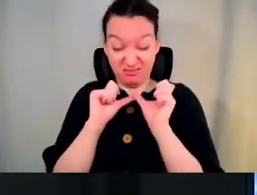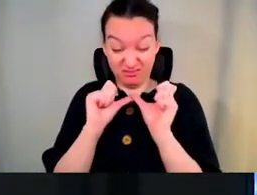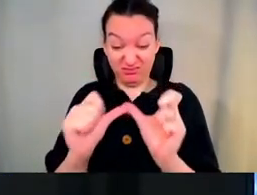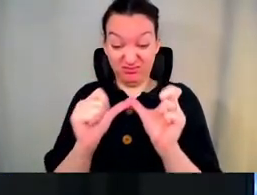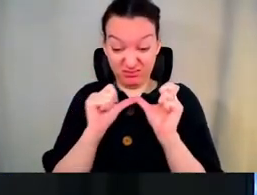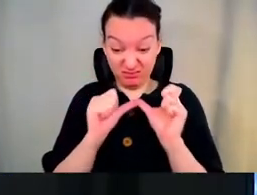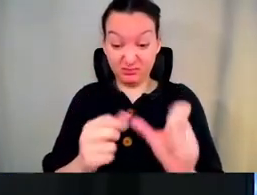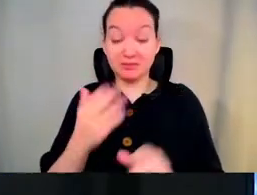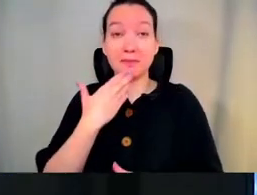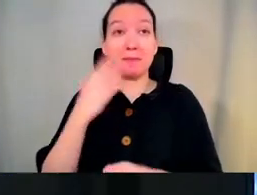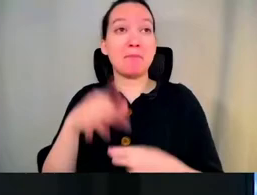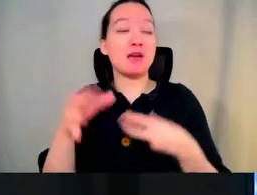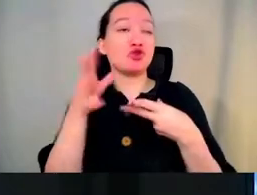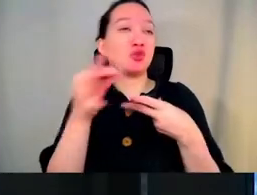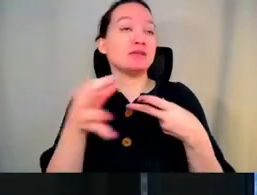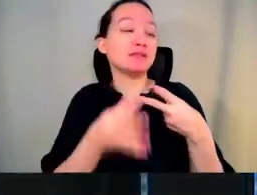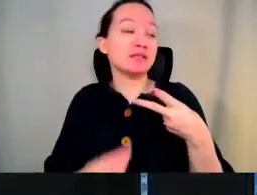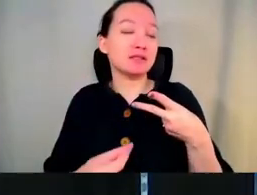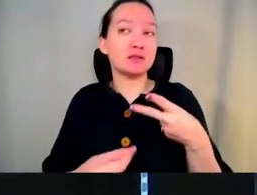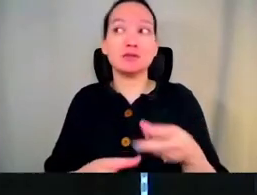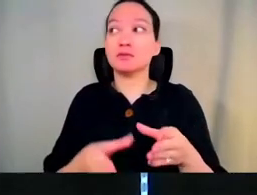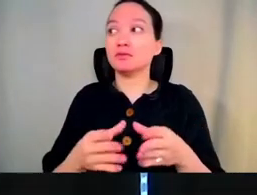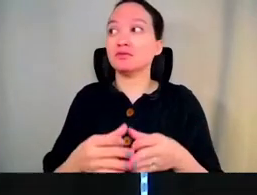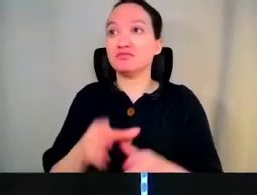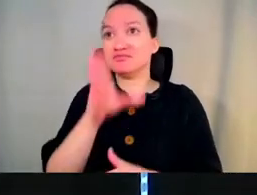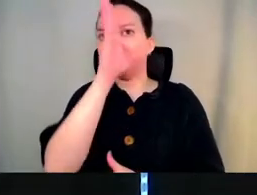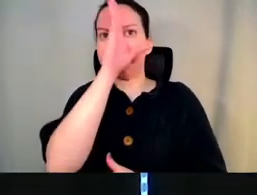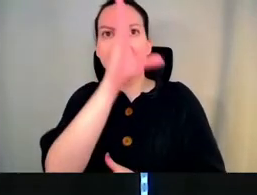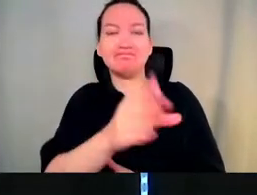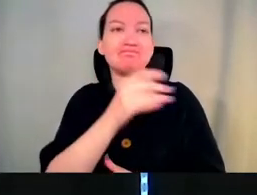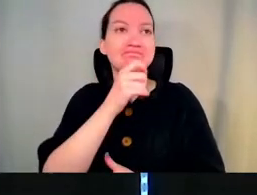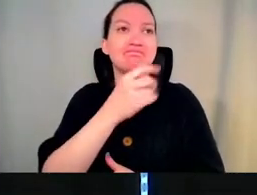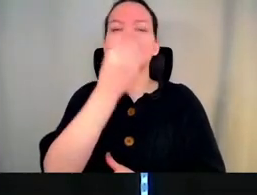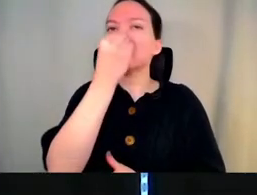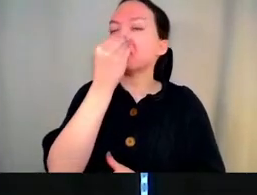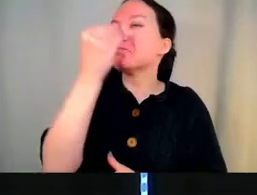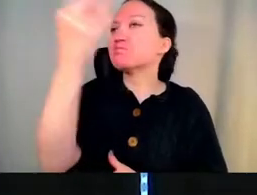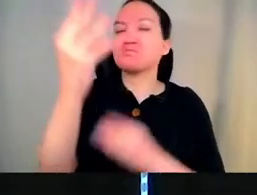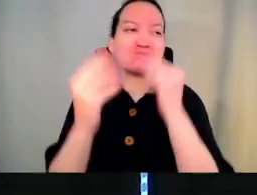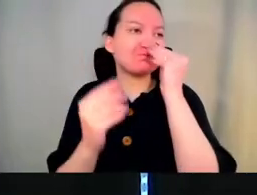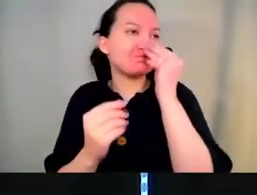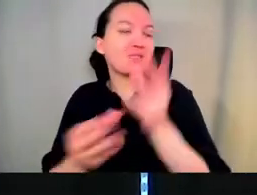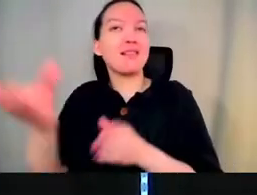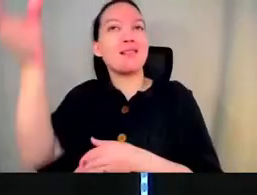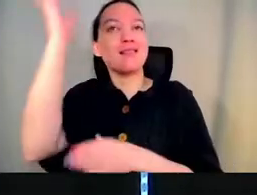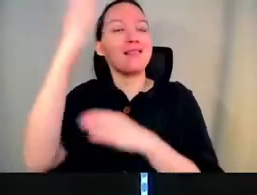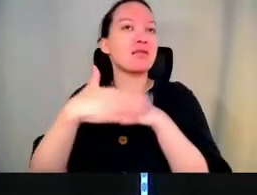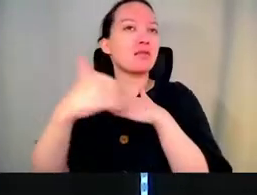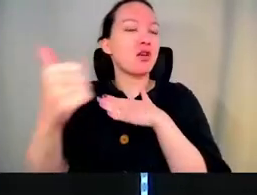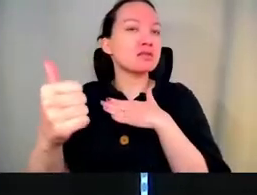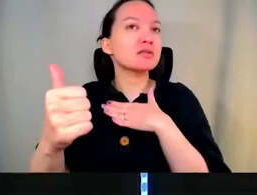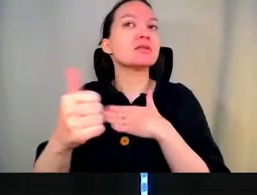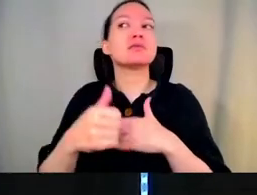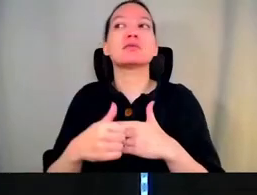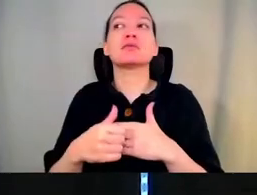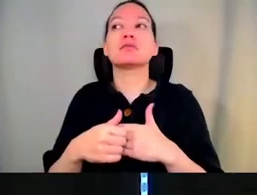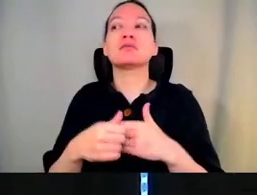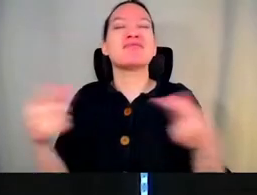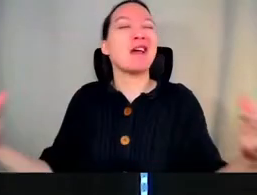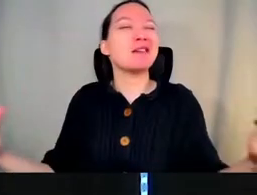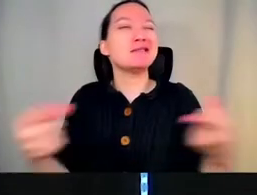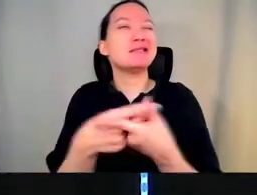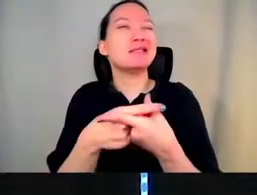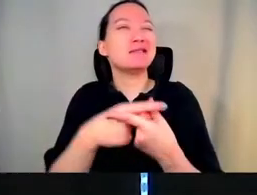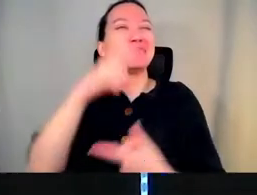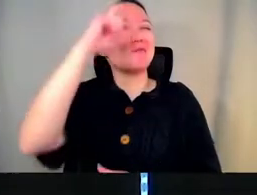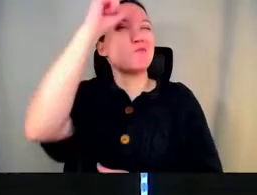makes bad choices, this sort of blatant disregard for what God has called us to, the antithesis of